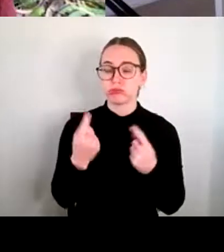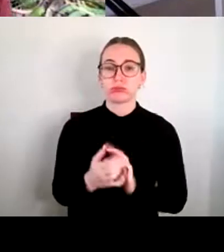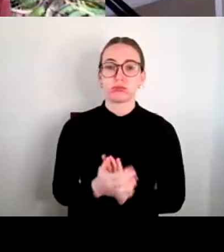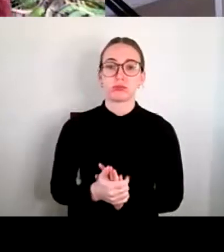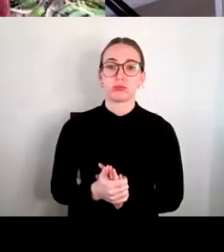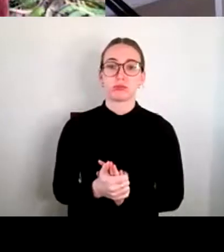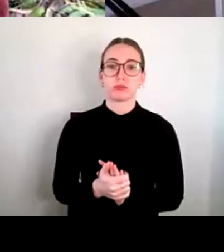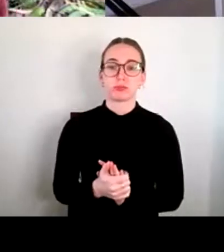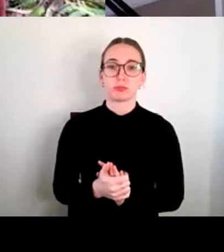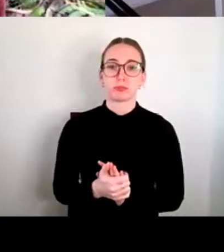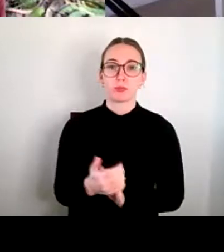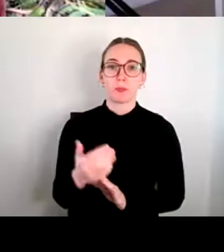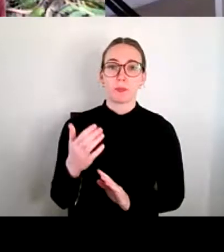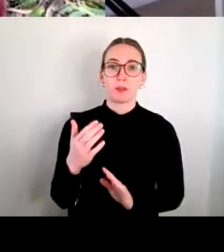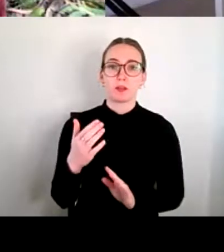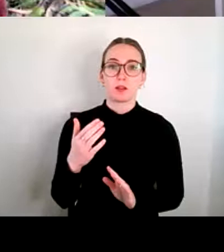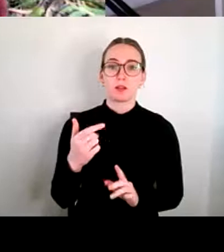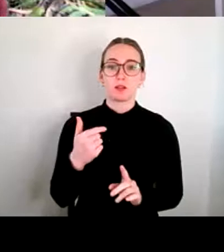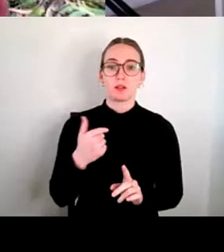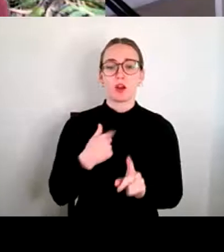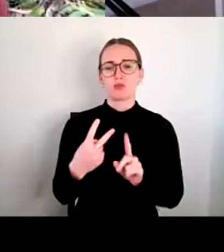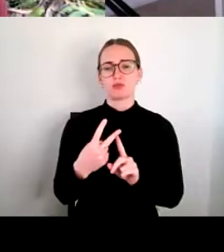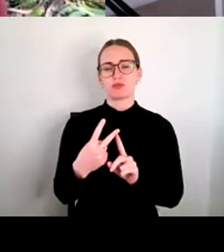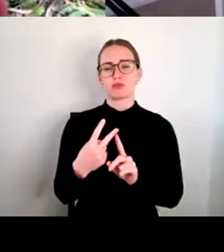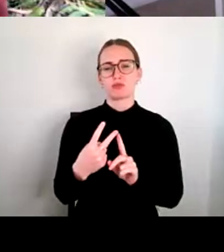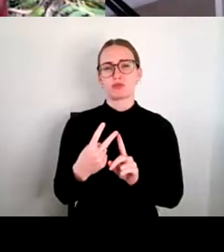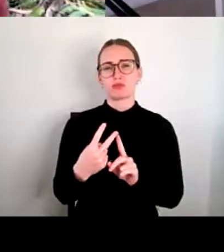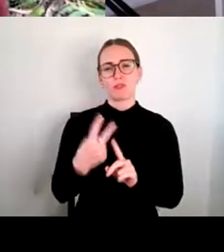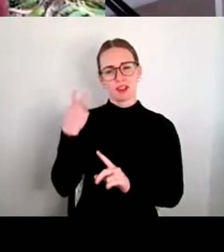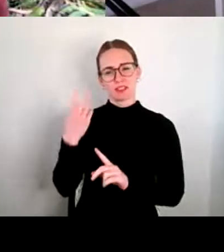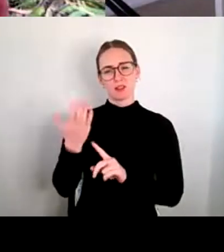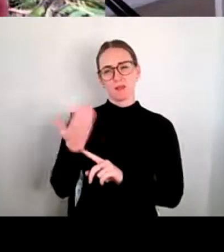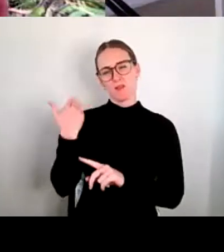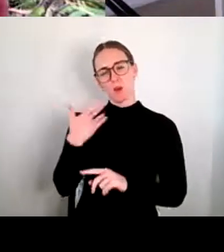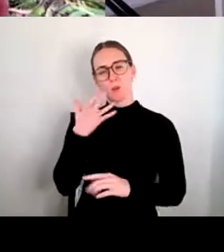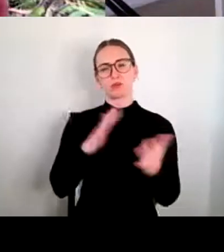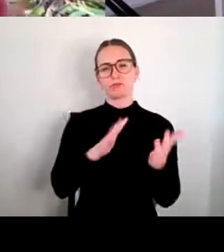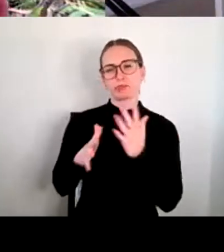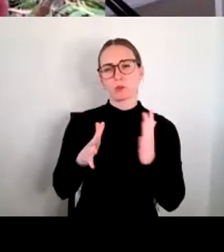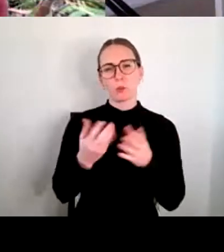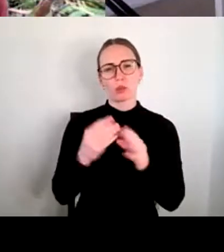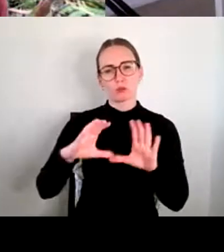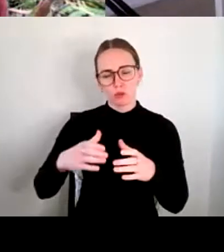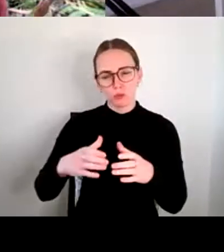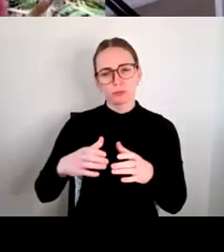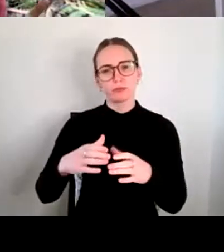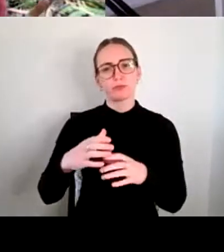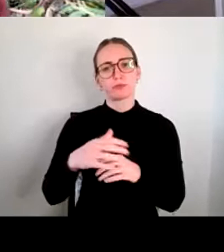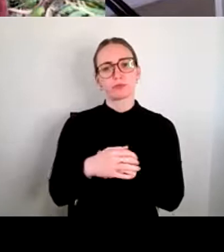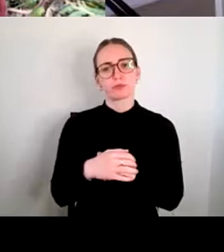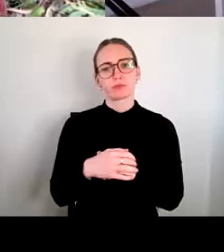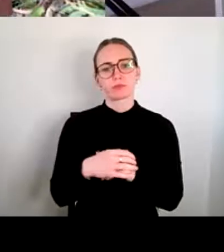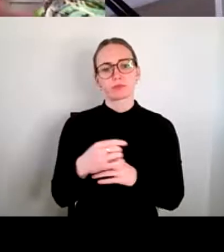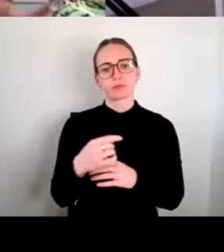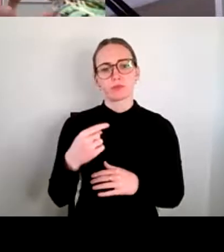Yeah, I think I sort of reflected in some of our pre-chats with the group that I'd maybe proposed that notion to you in